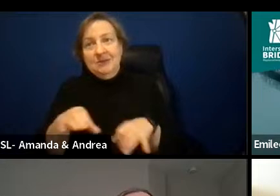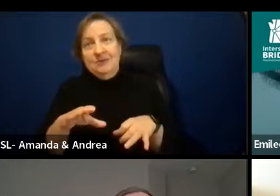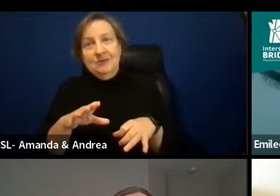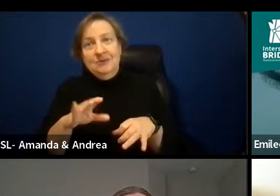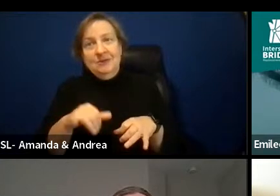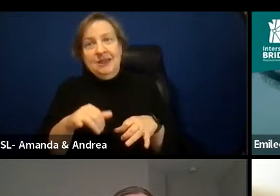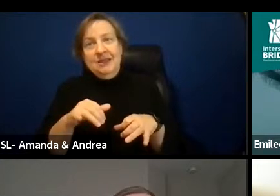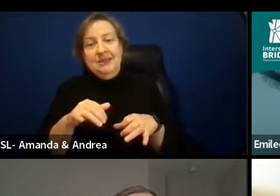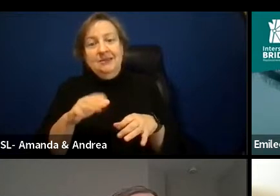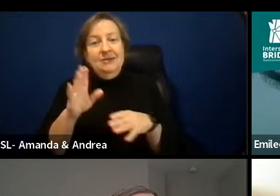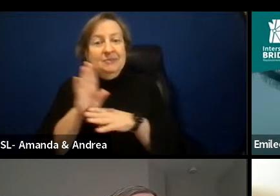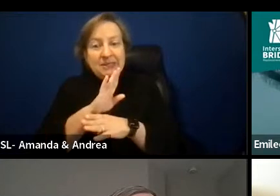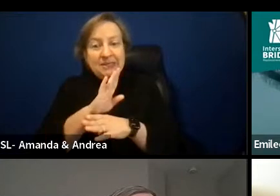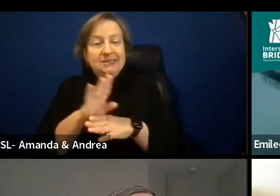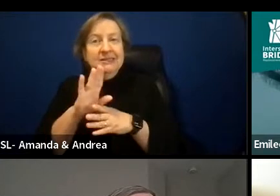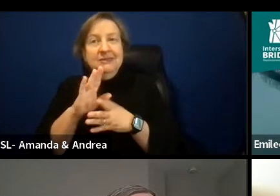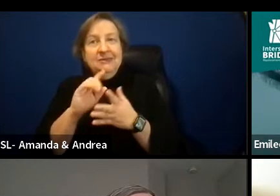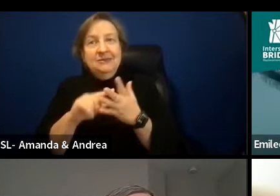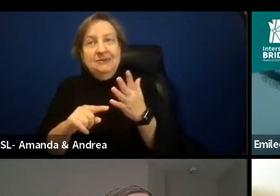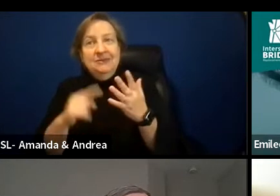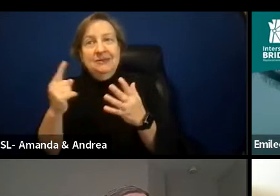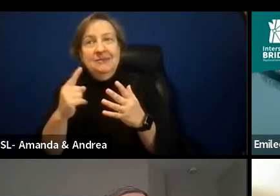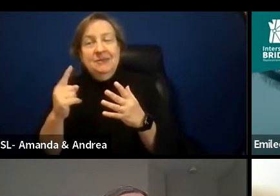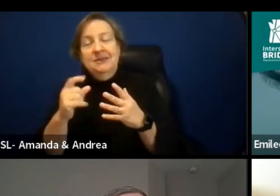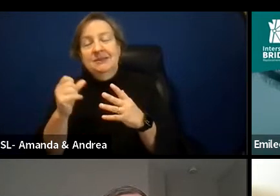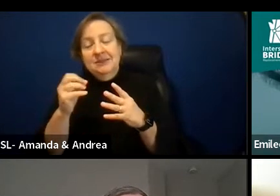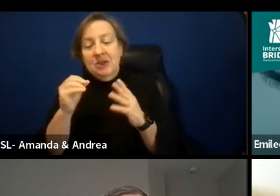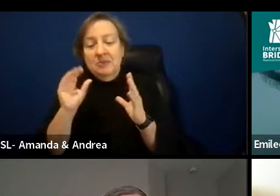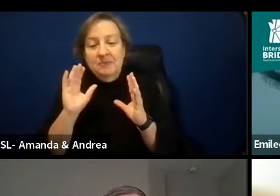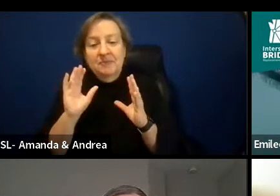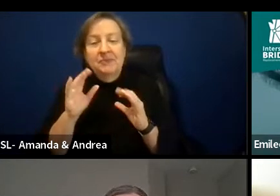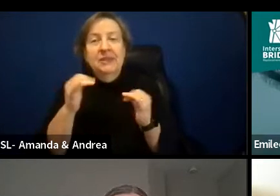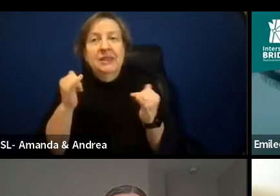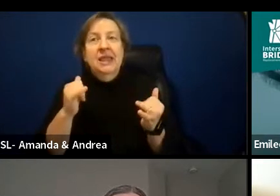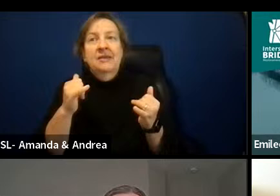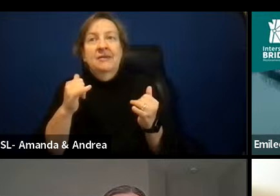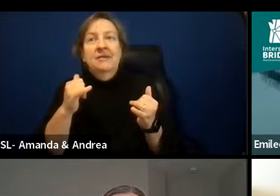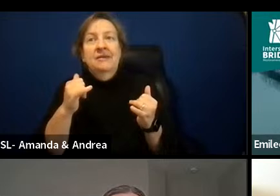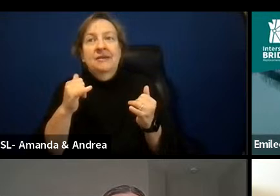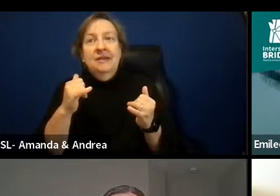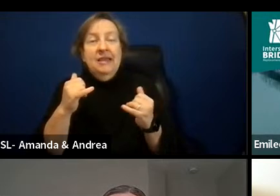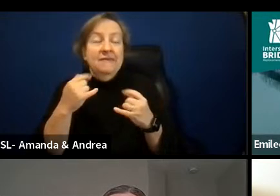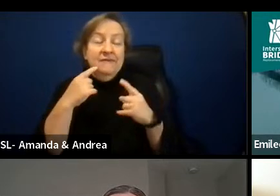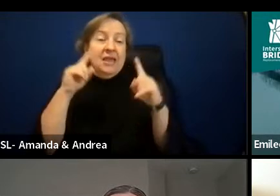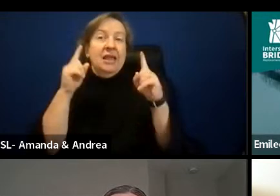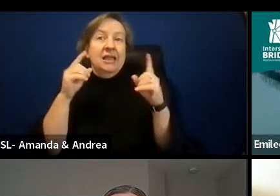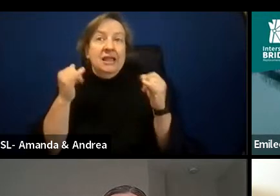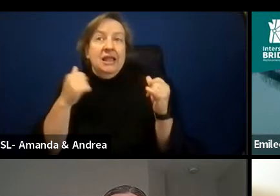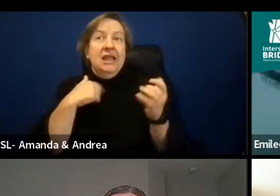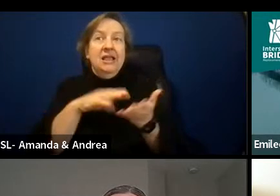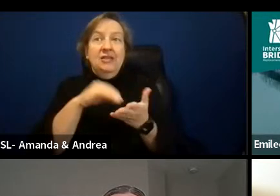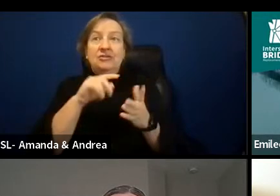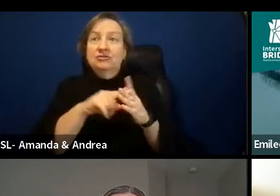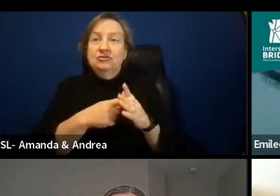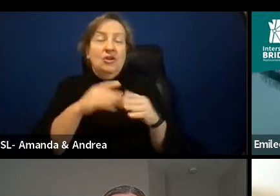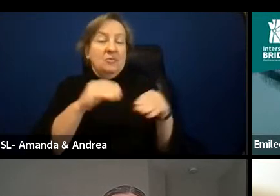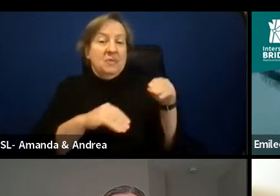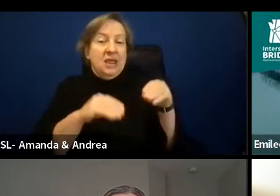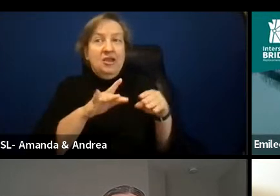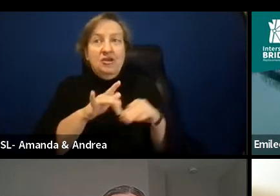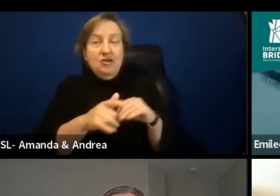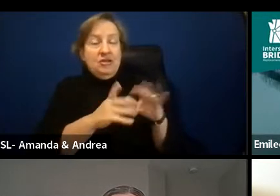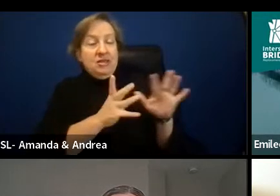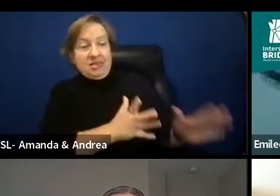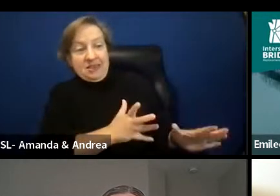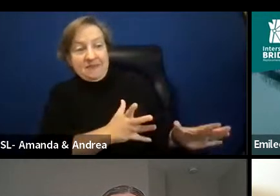a business or something like that, thing you need to bring. And so now, finally, after all these years, I learned just start packing early and let it sit